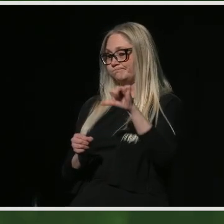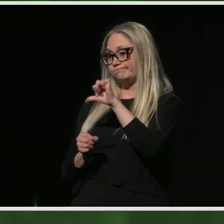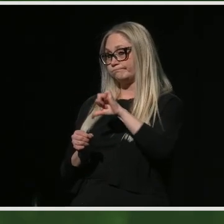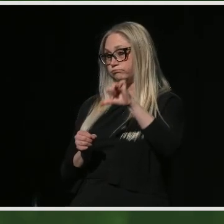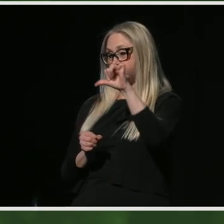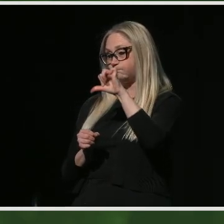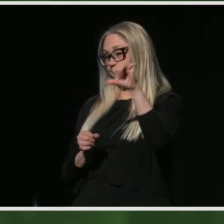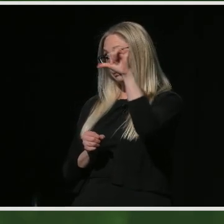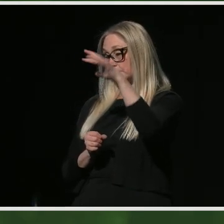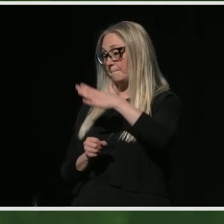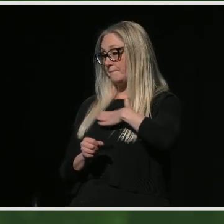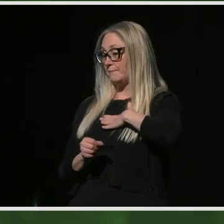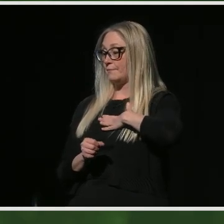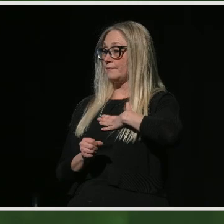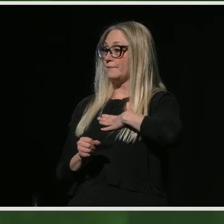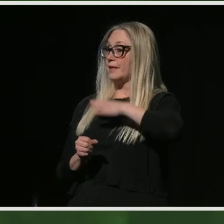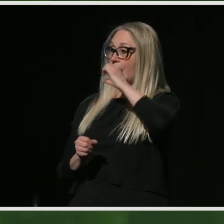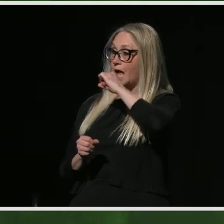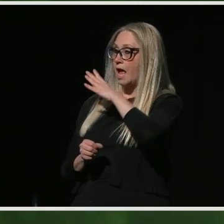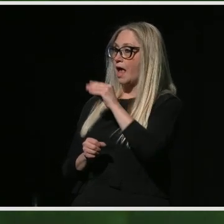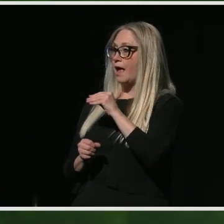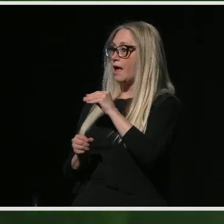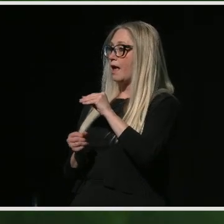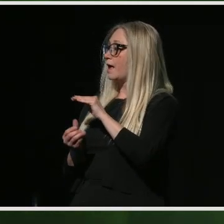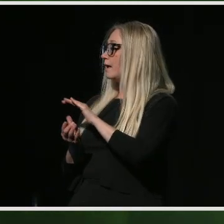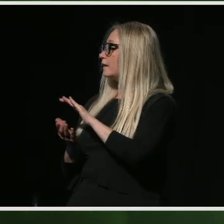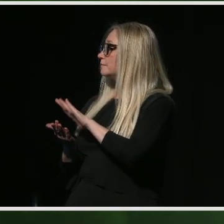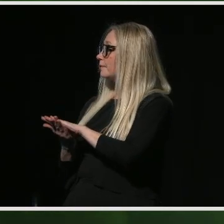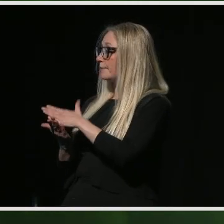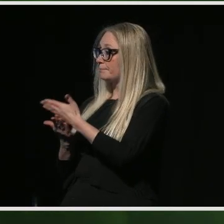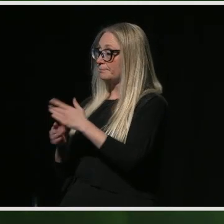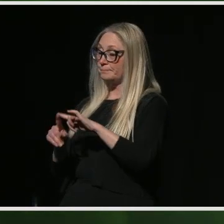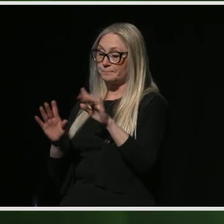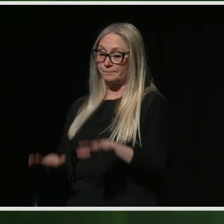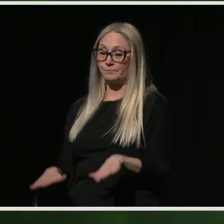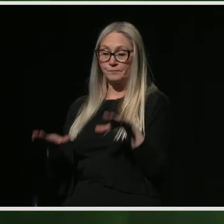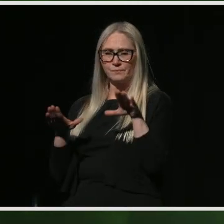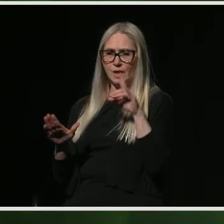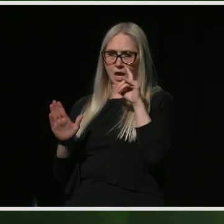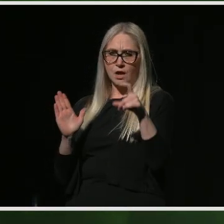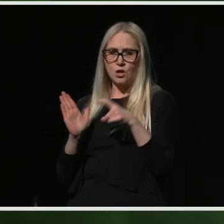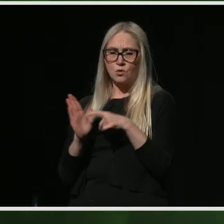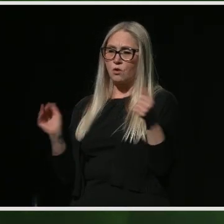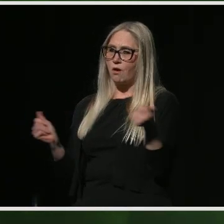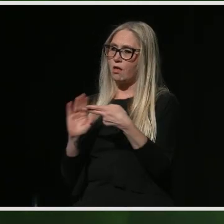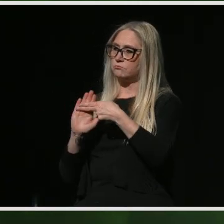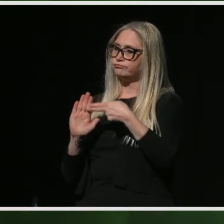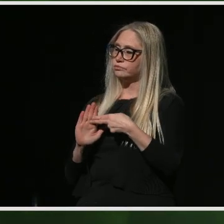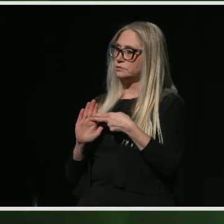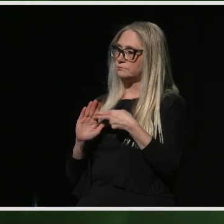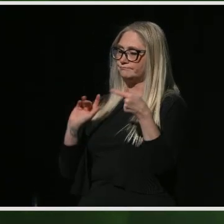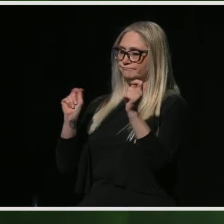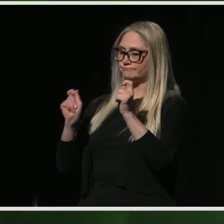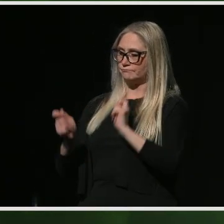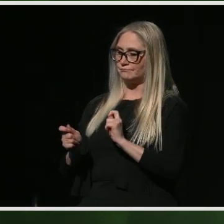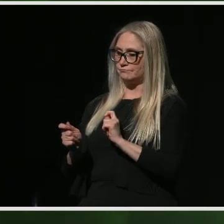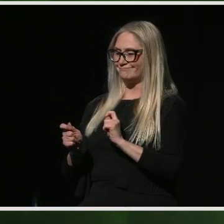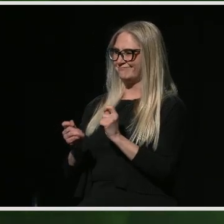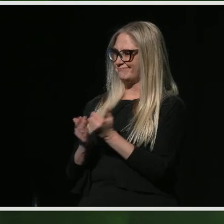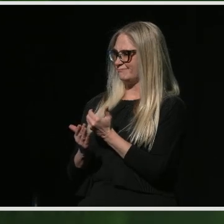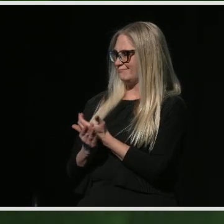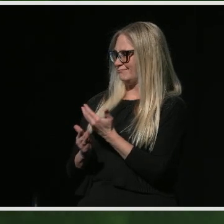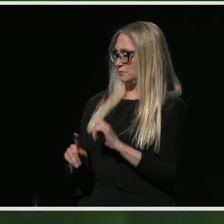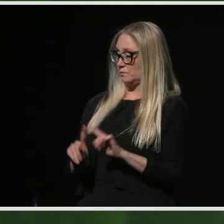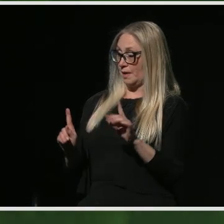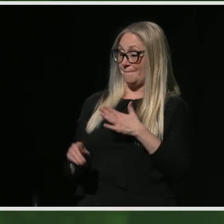ice cream and my pancakes. But as I grew up, I noticed in the grocery store that all the brands had been updated and modernized.